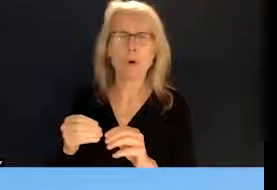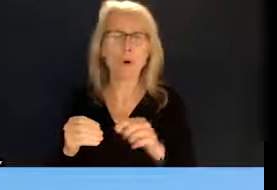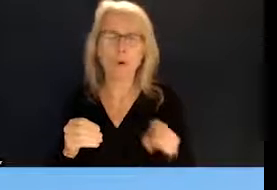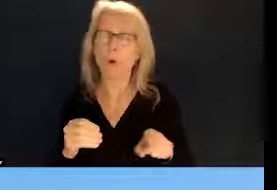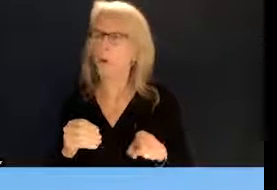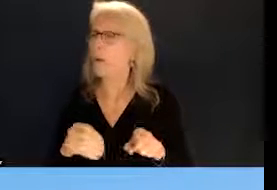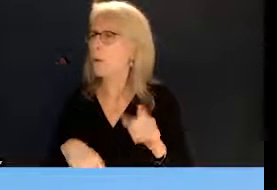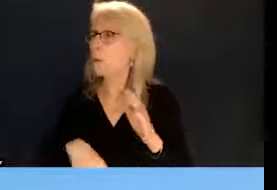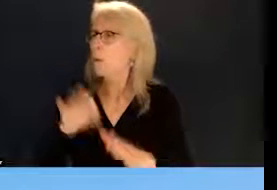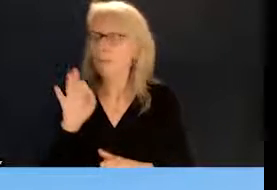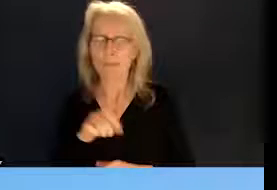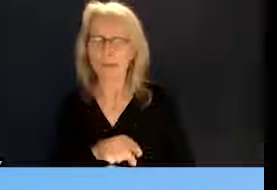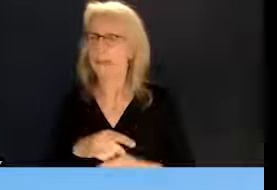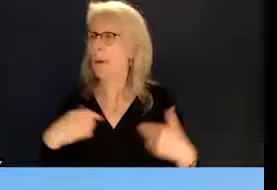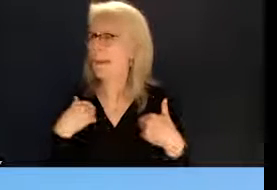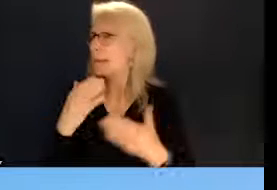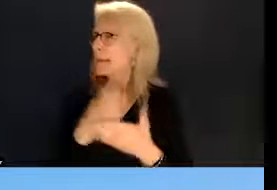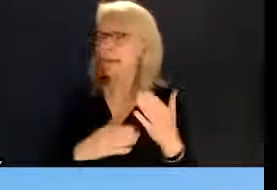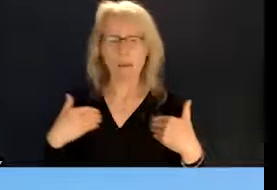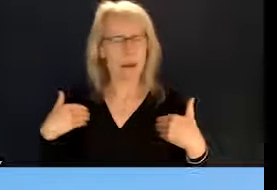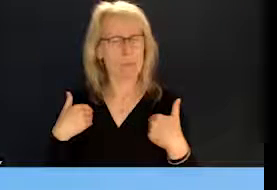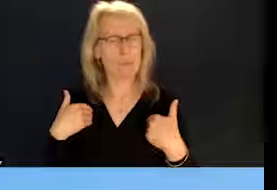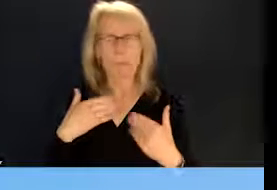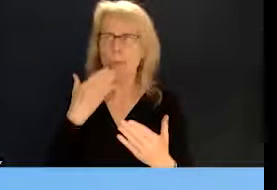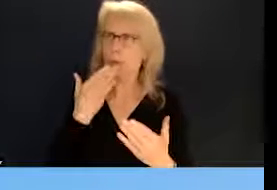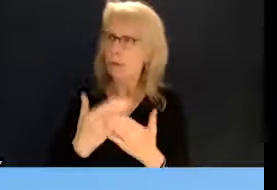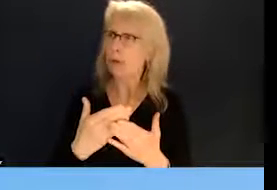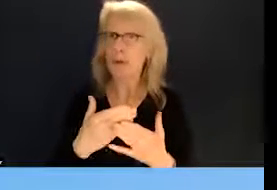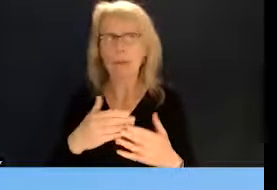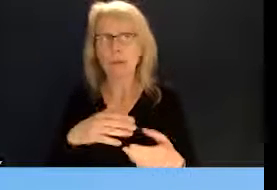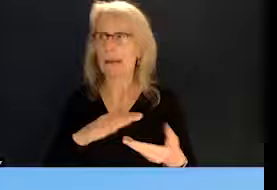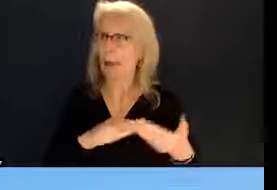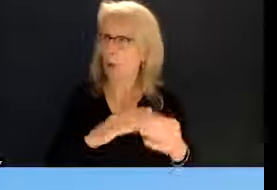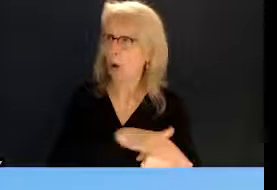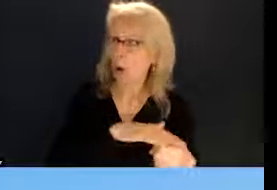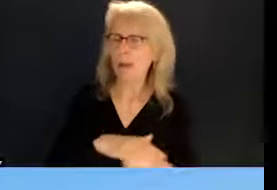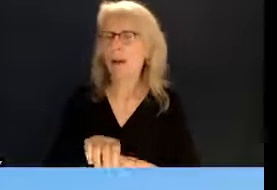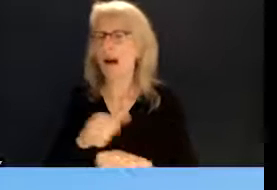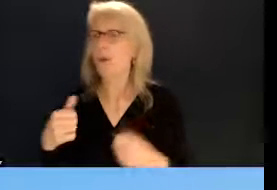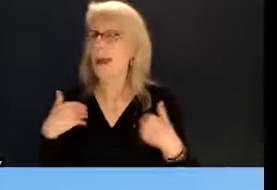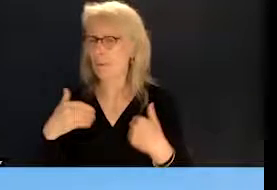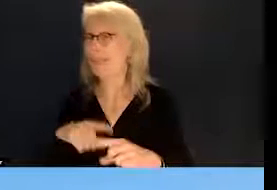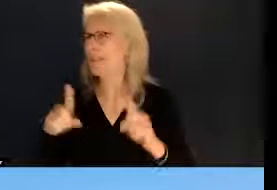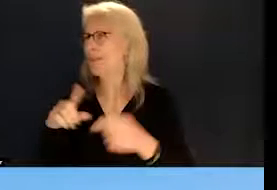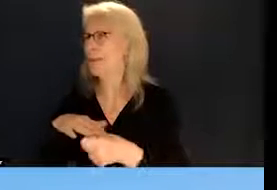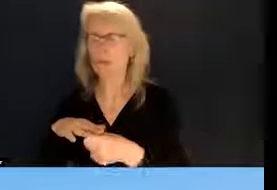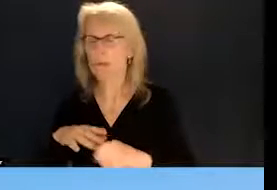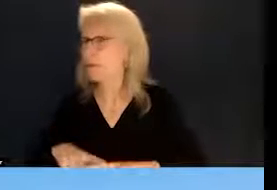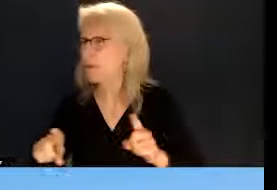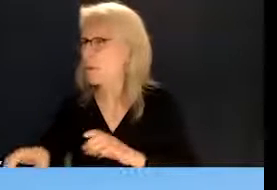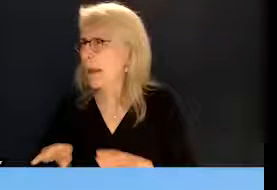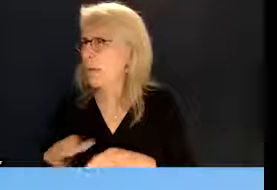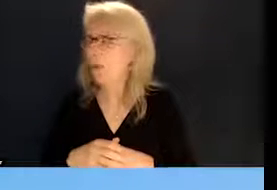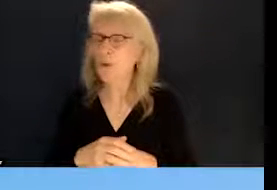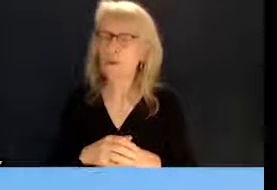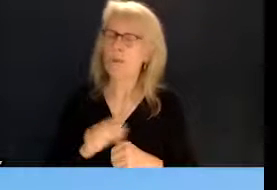this about the animals. It's funny how some of the animals are doing this in this neighborhood, but some of the animals are doing some other behavior in a different neighborhood. Isn't